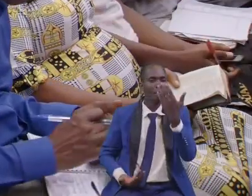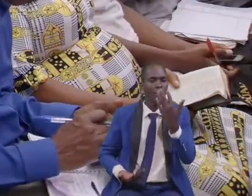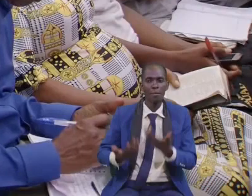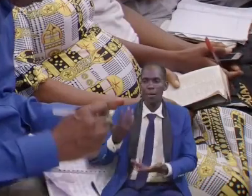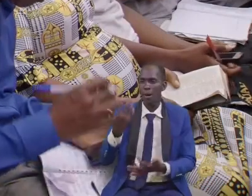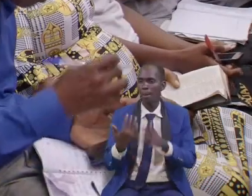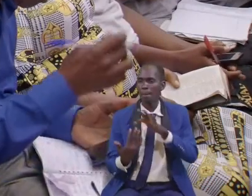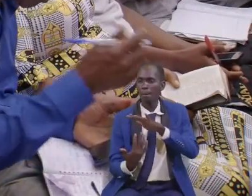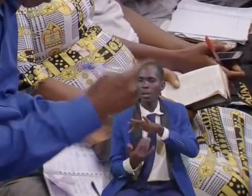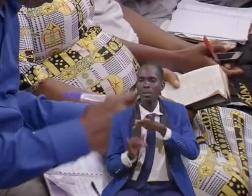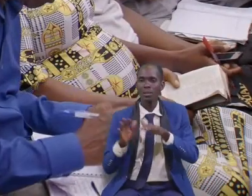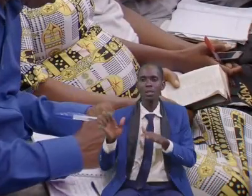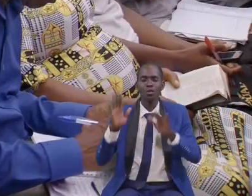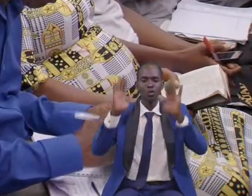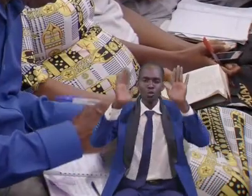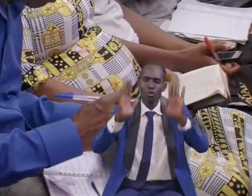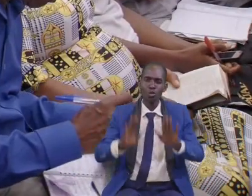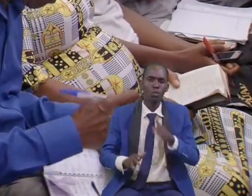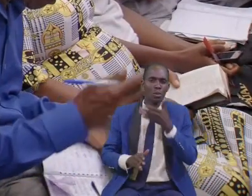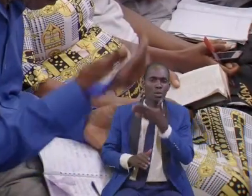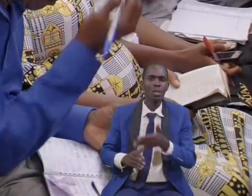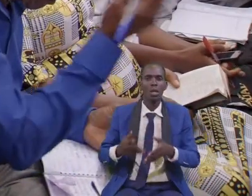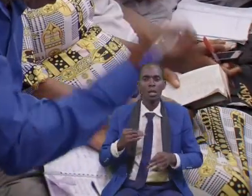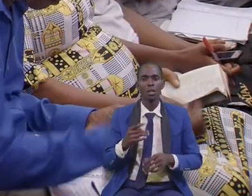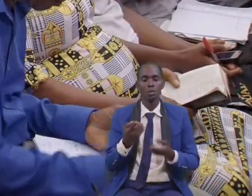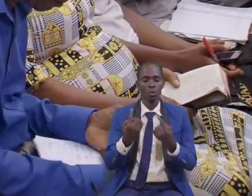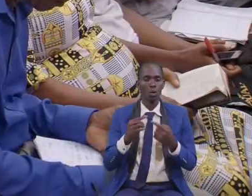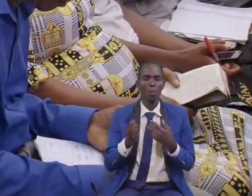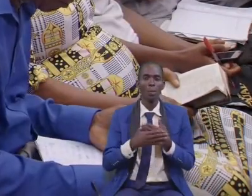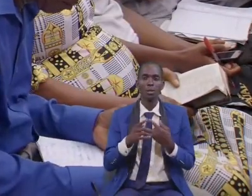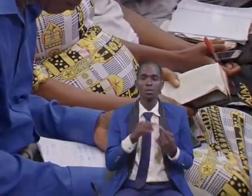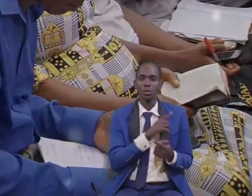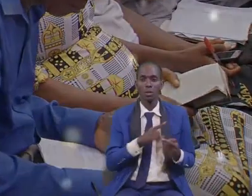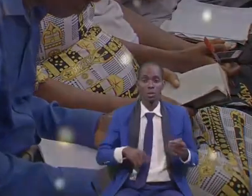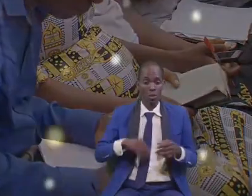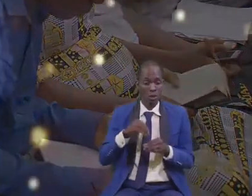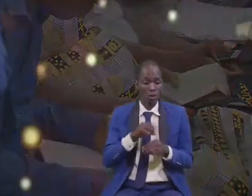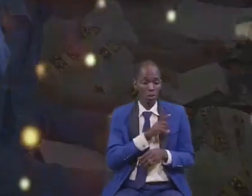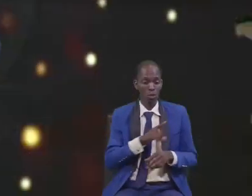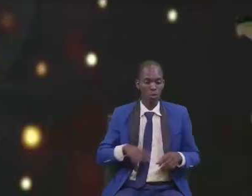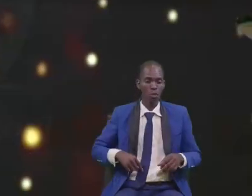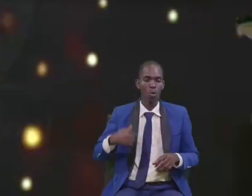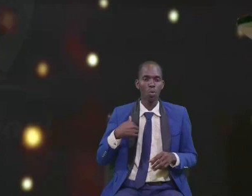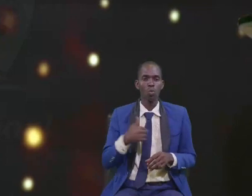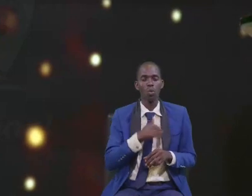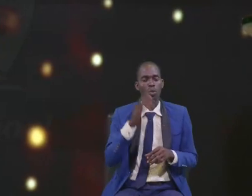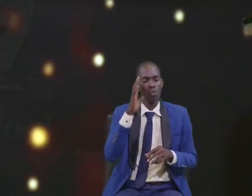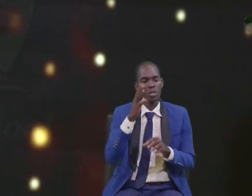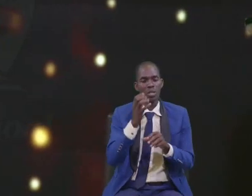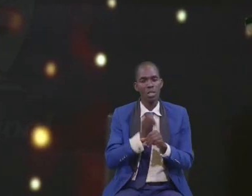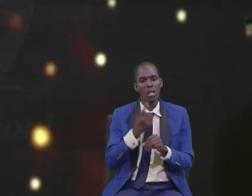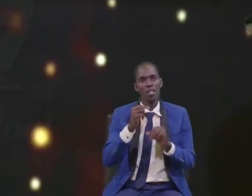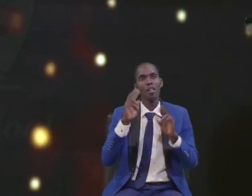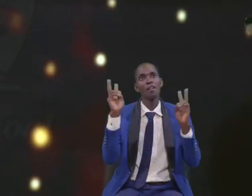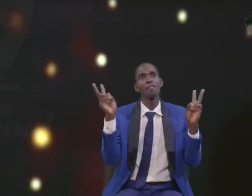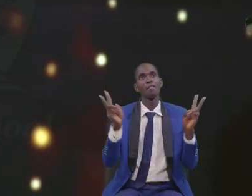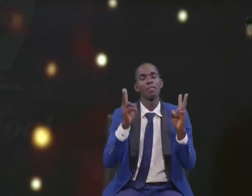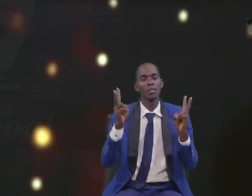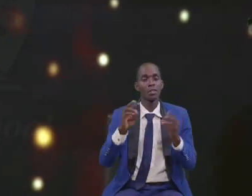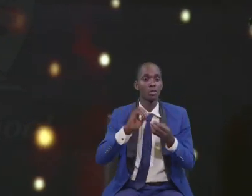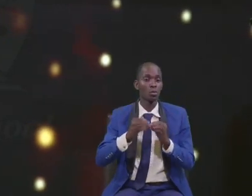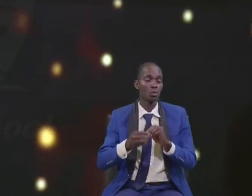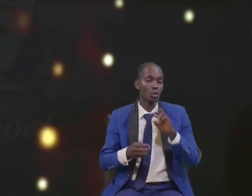And we come to the Lord, and in the Lord we have the triumph. We're looking at number two here. Number two, we're looking